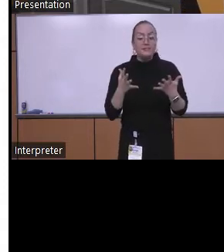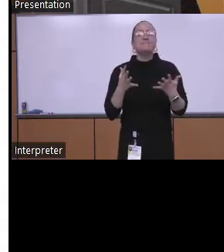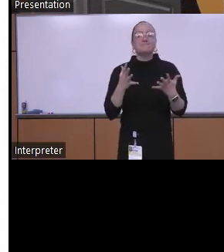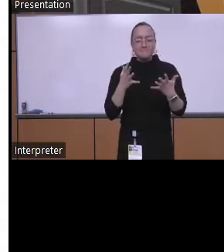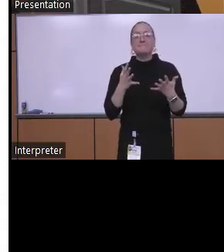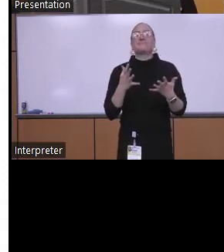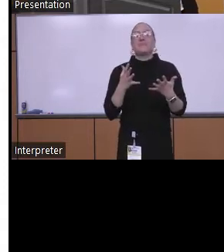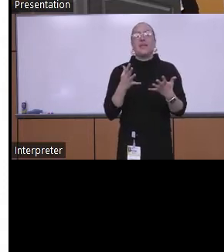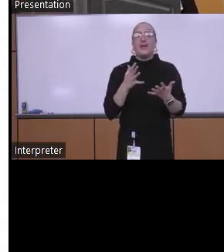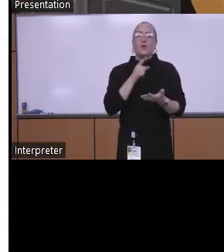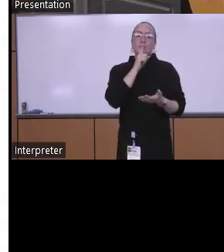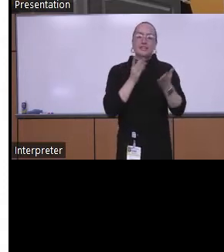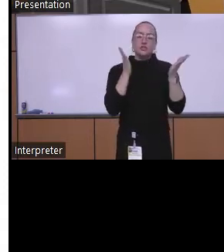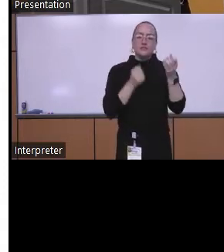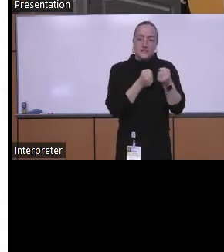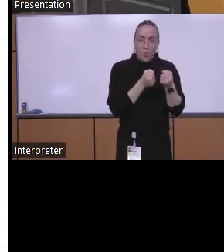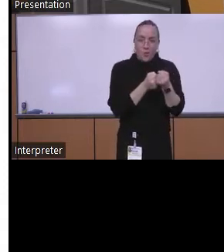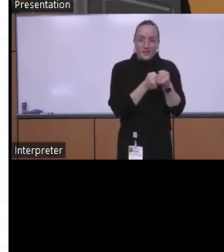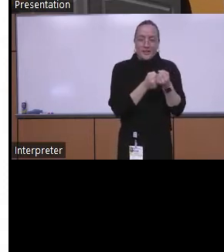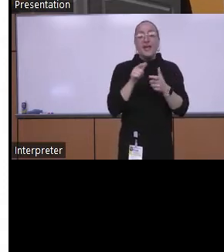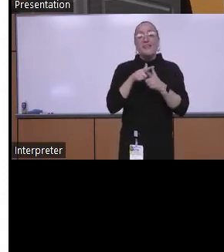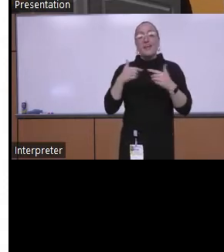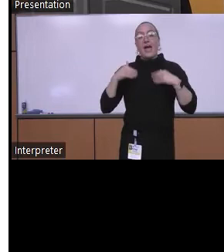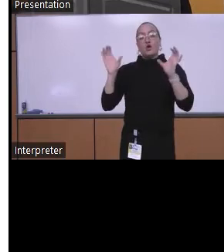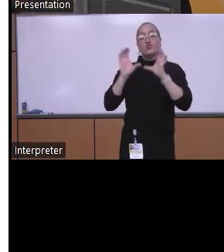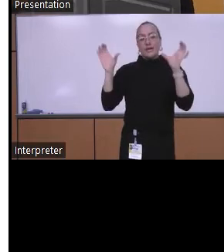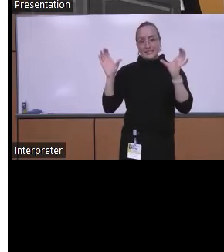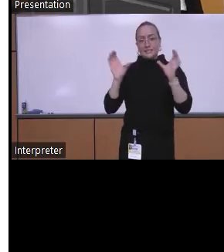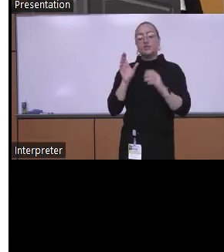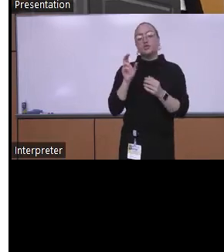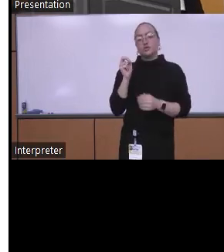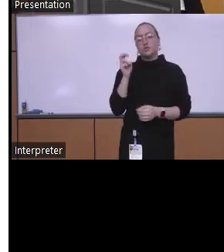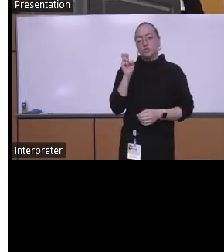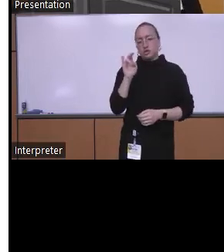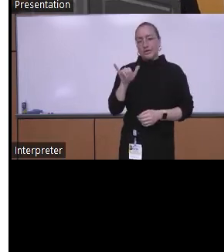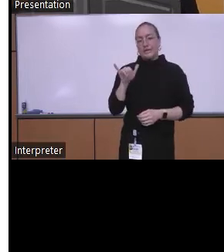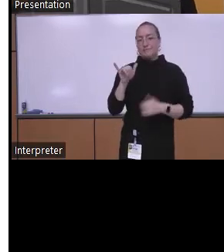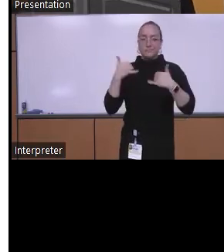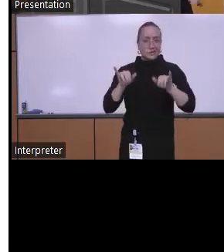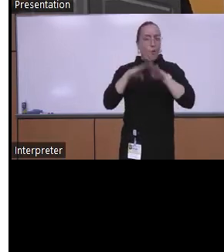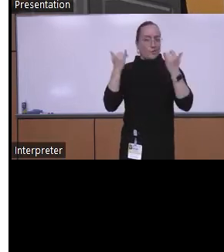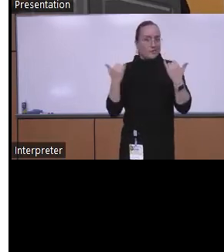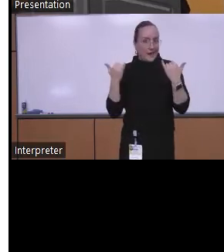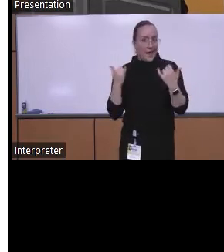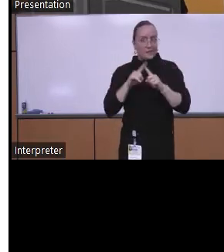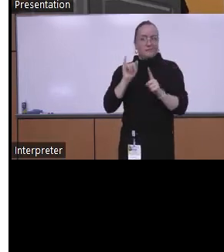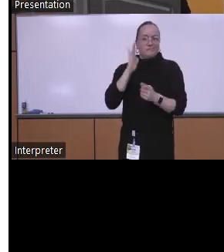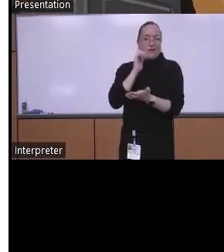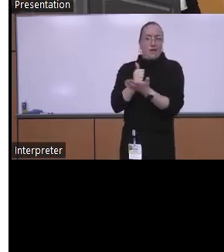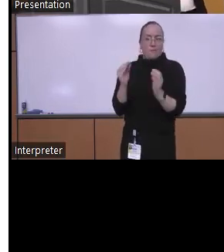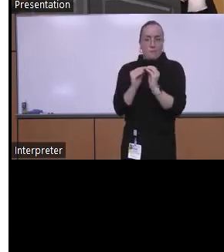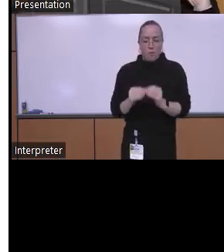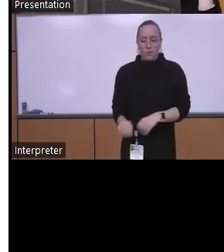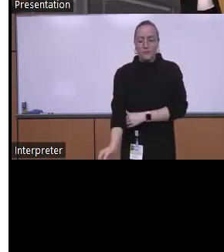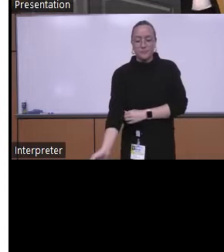a crisis nursery that offers respite care for struggling parents, which is still open today. Fontana's approach is